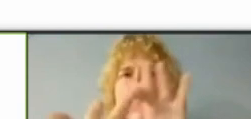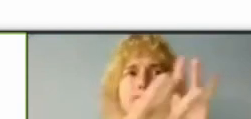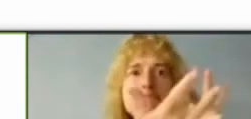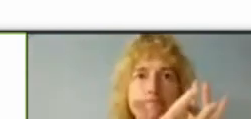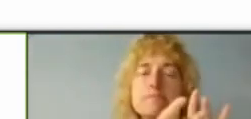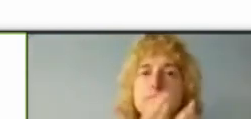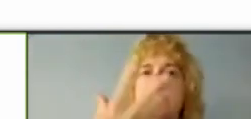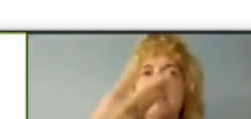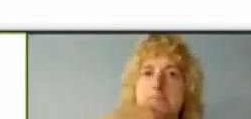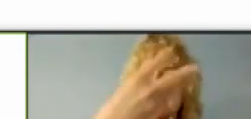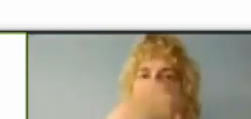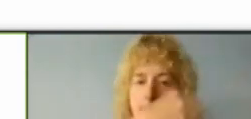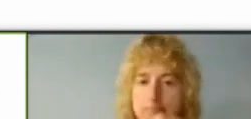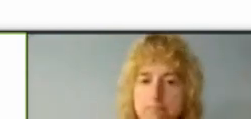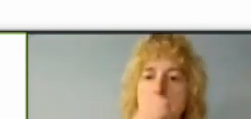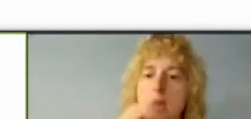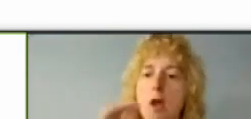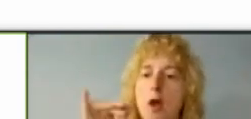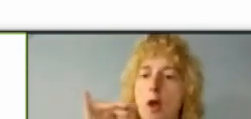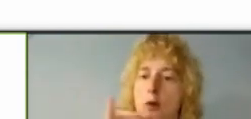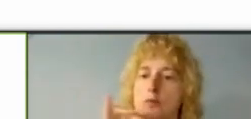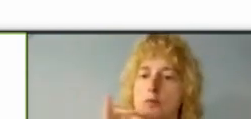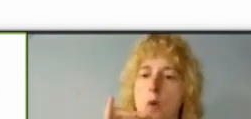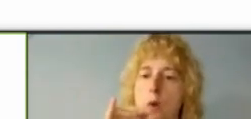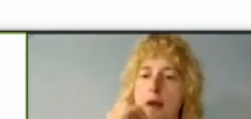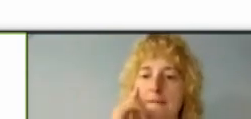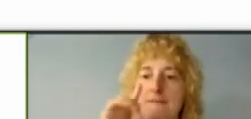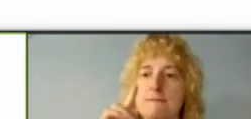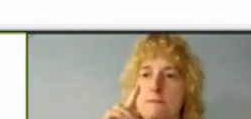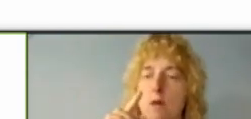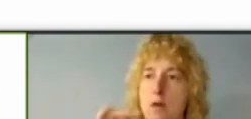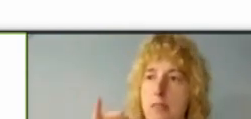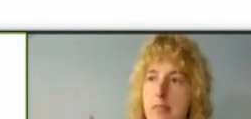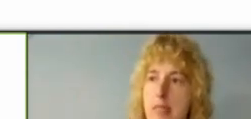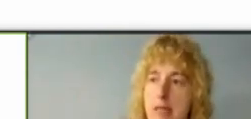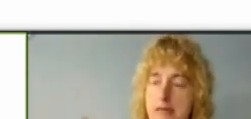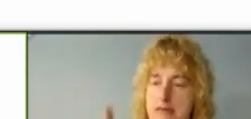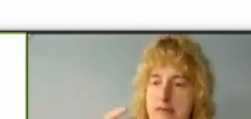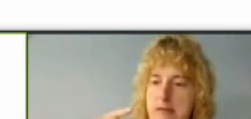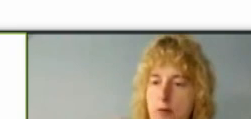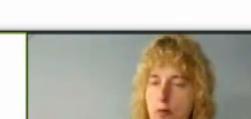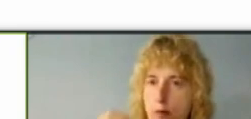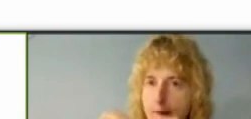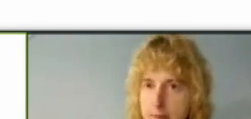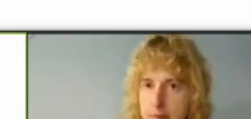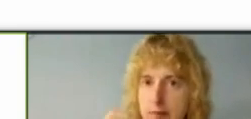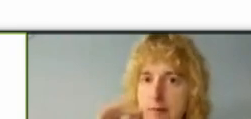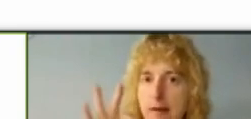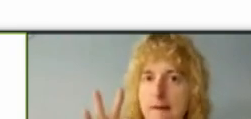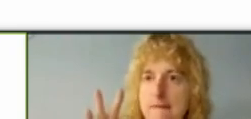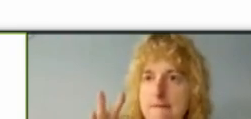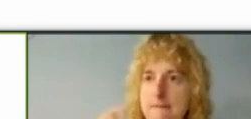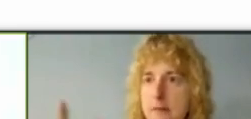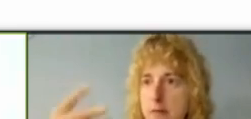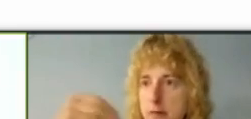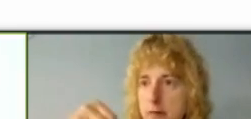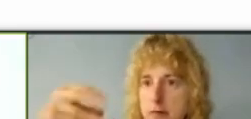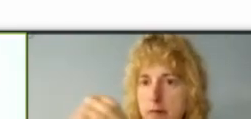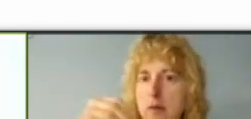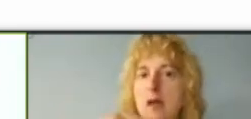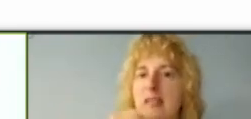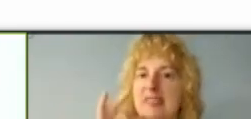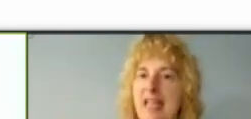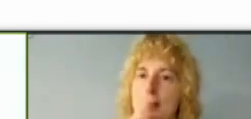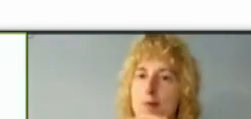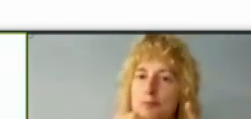Cancer Health Equity and Community Engagement. And here's a slide with our staff, and Noel Larkin is our director. He's actually moving the slides this morning.